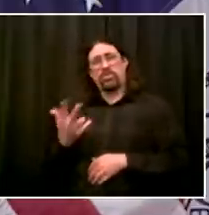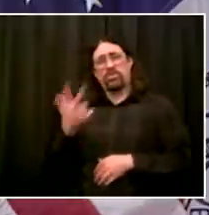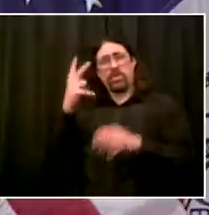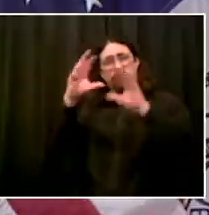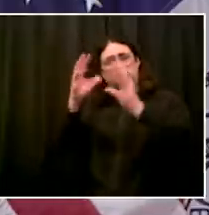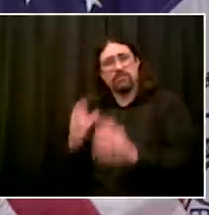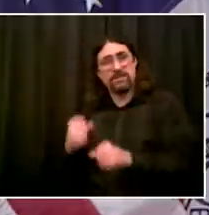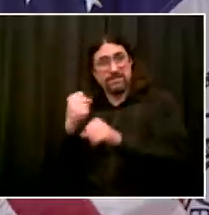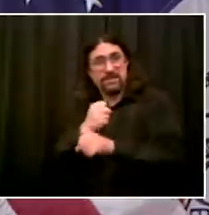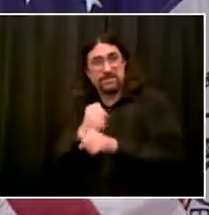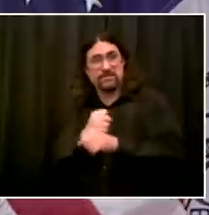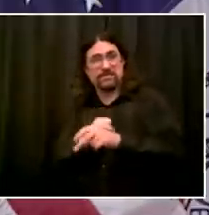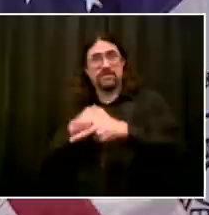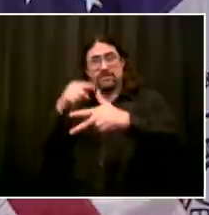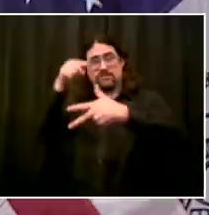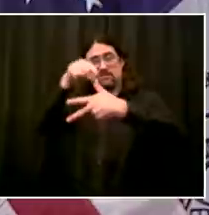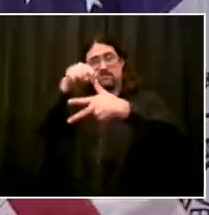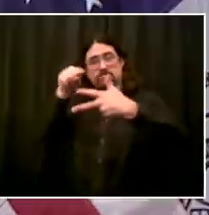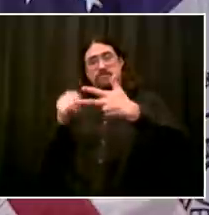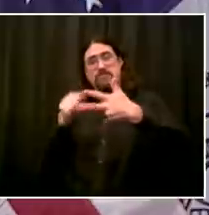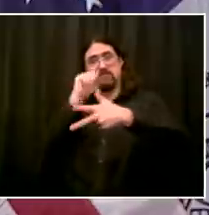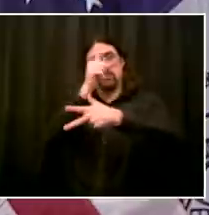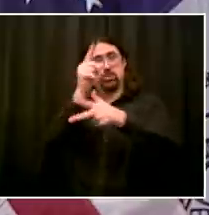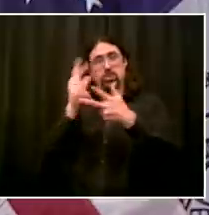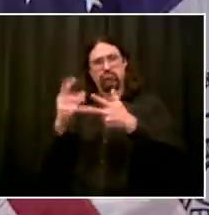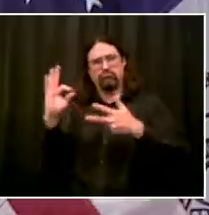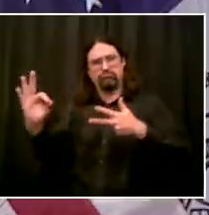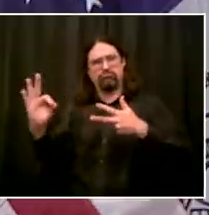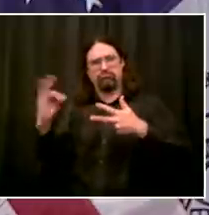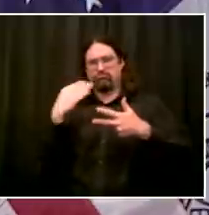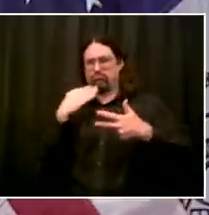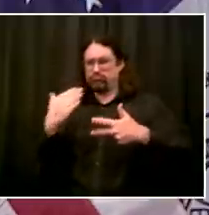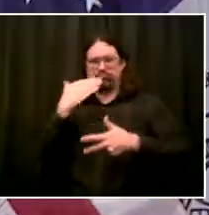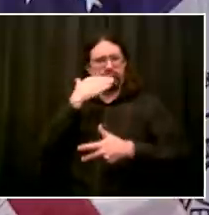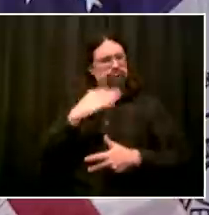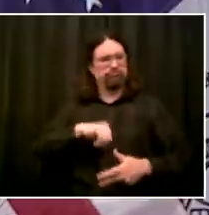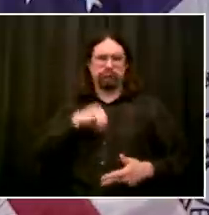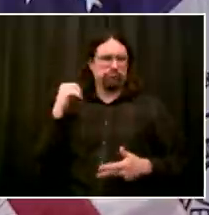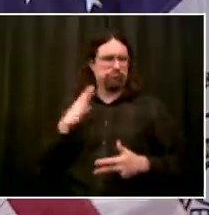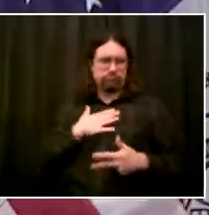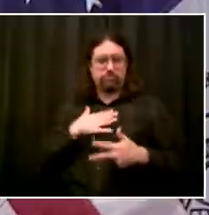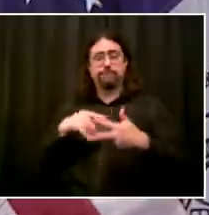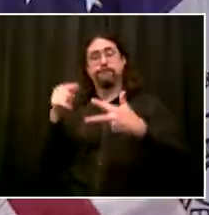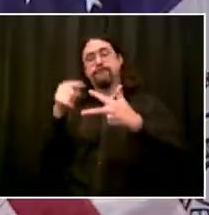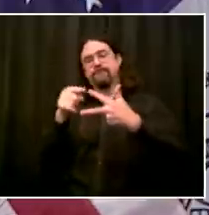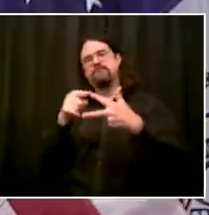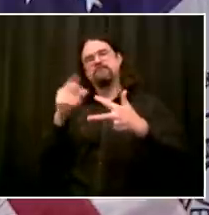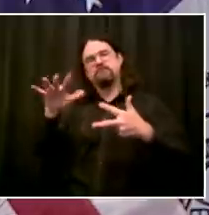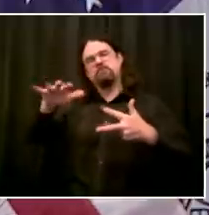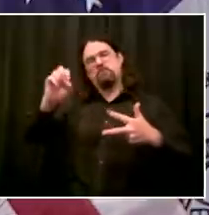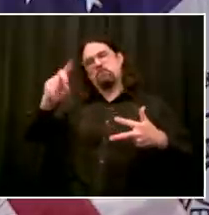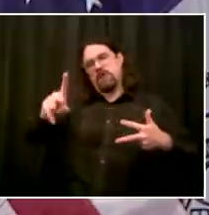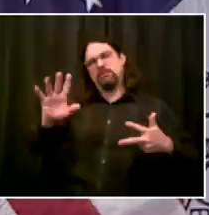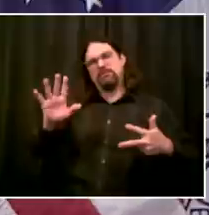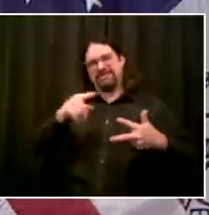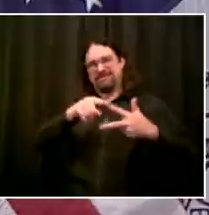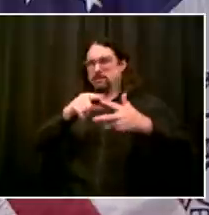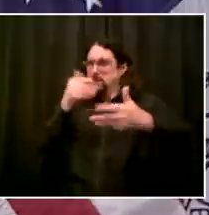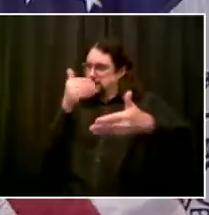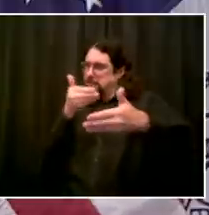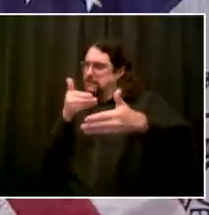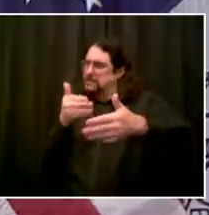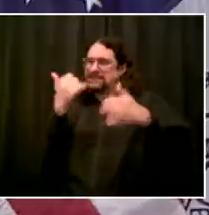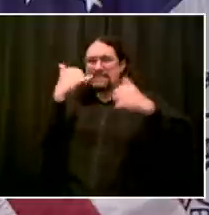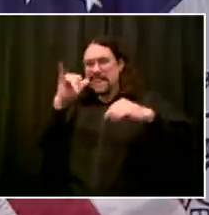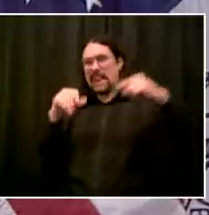level. I hear you when you say it is inevitable there might be some growth as people do more, but our job is to really keep that